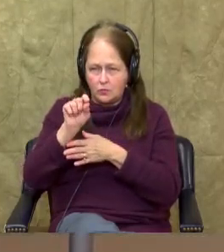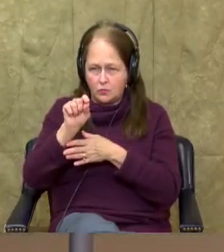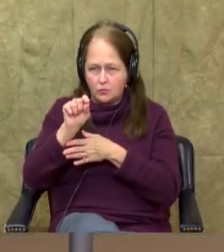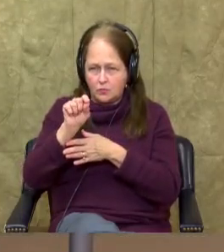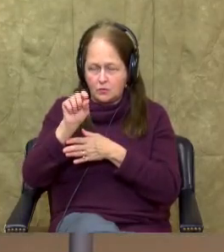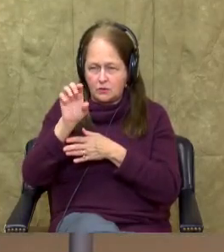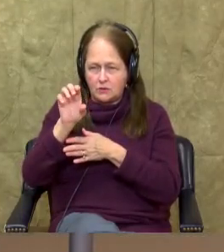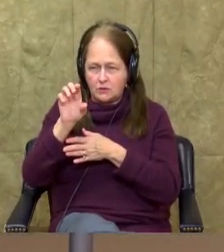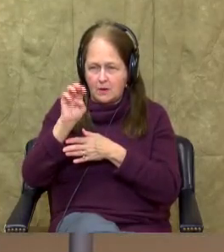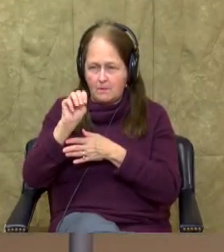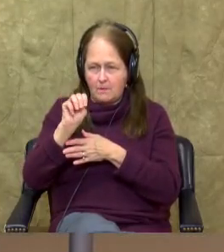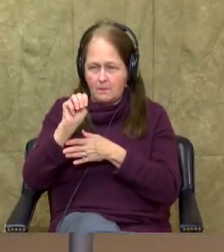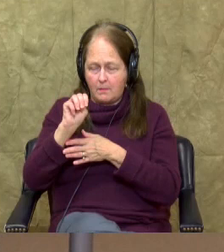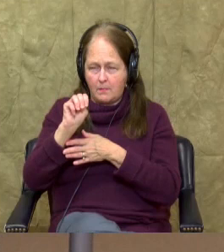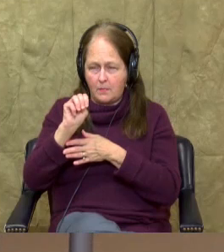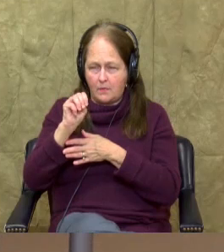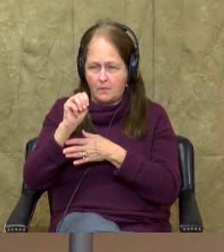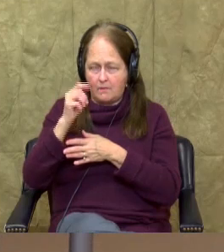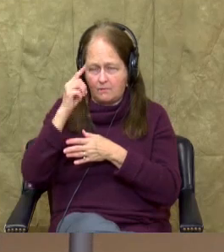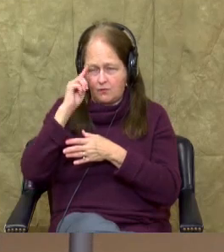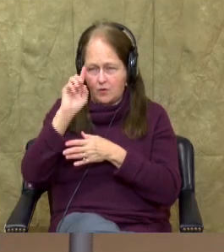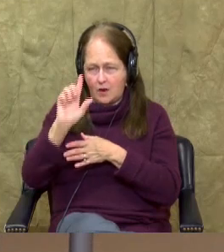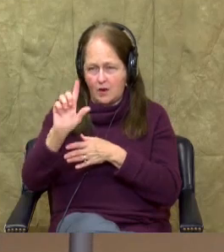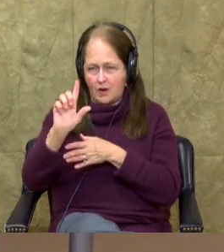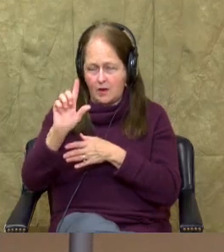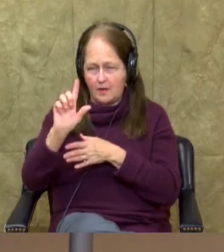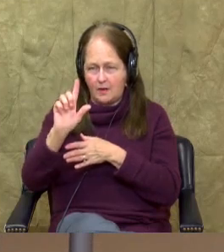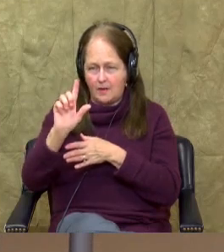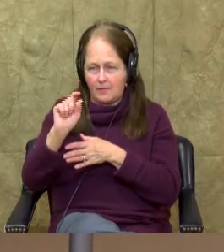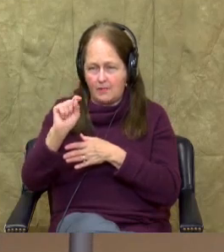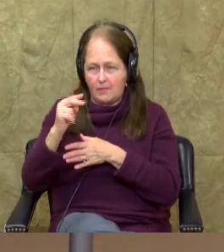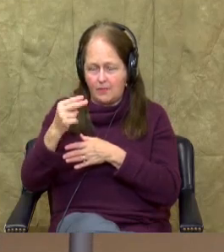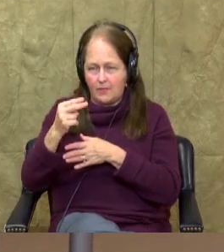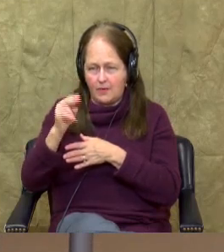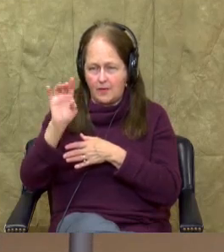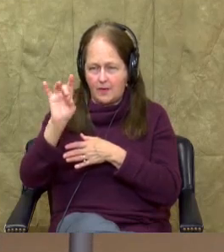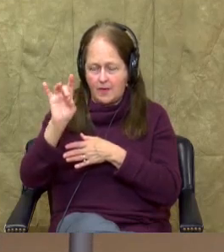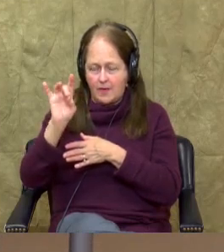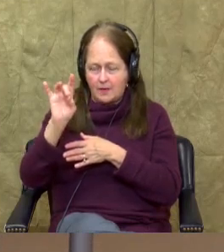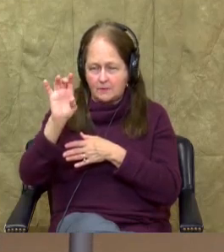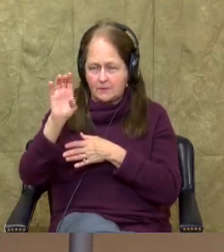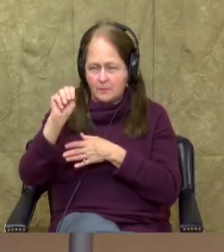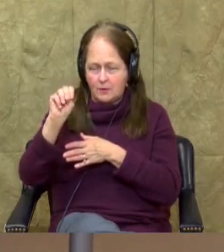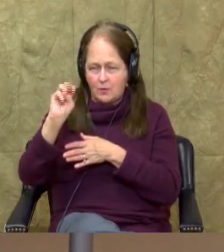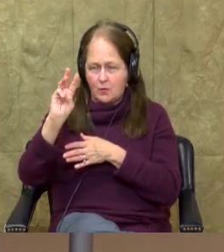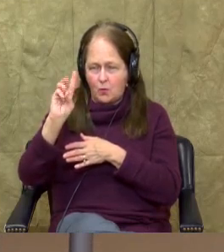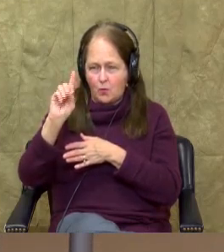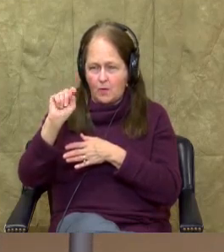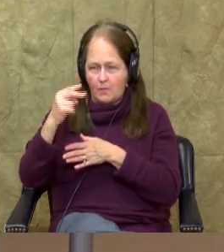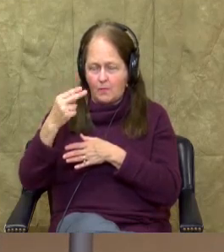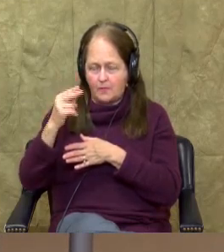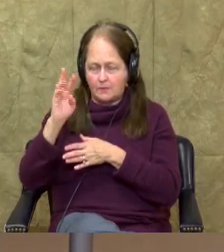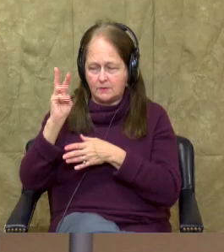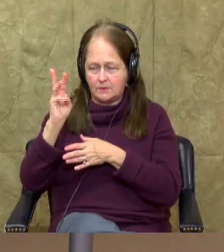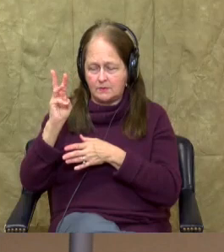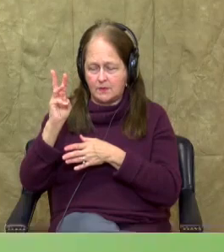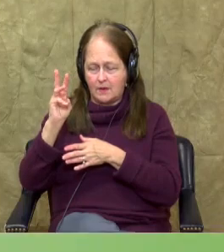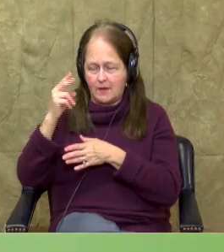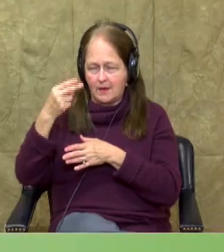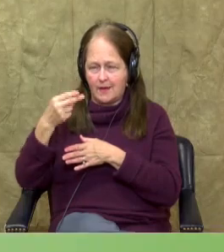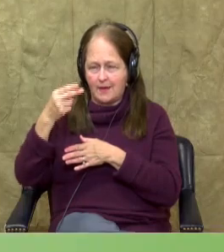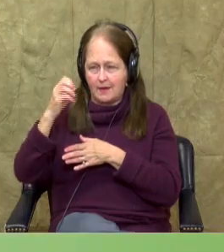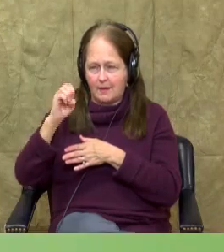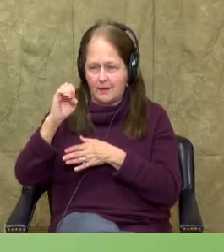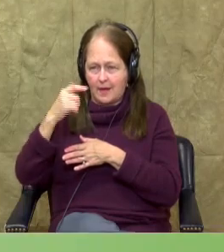20 centimeters for the length, 8 centimeters for the width, and 16 centimeters for the